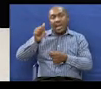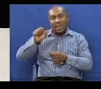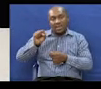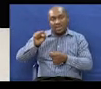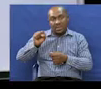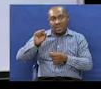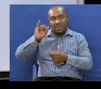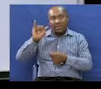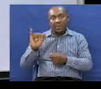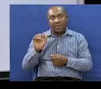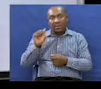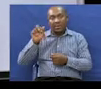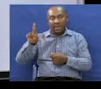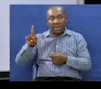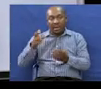mixture of